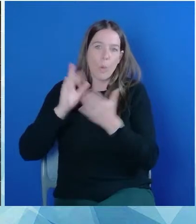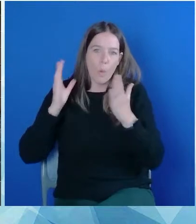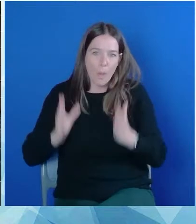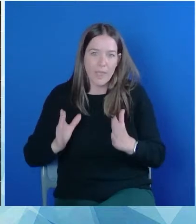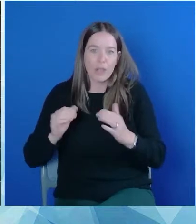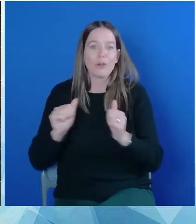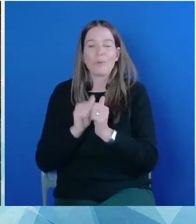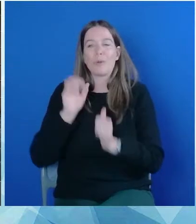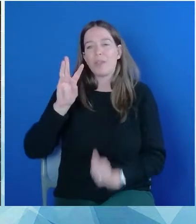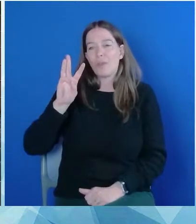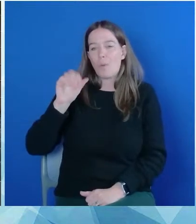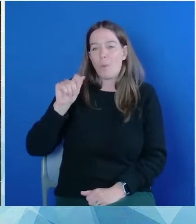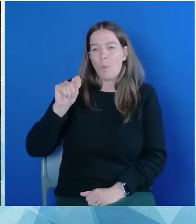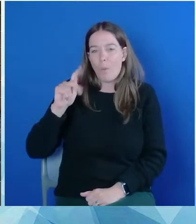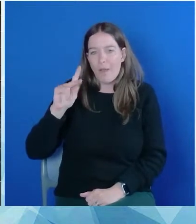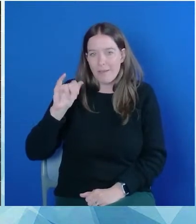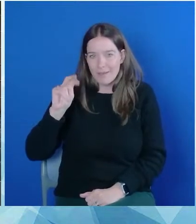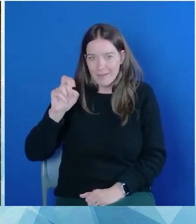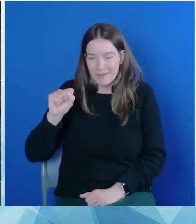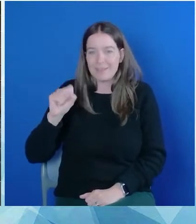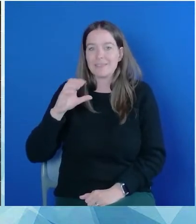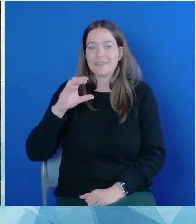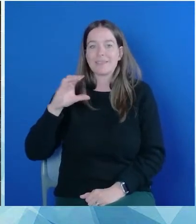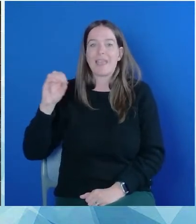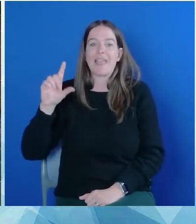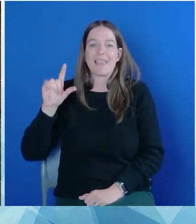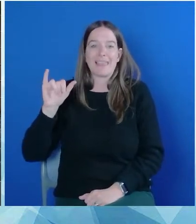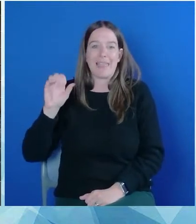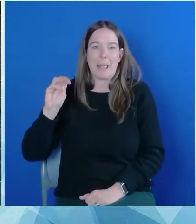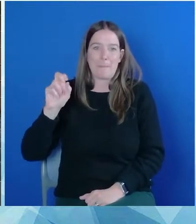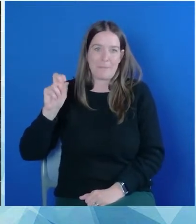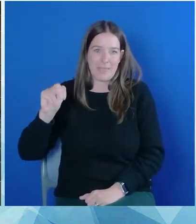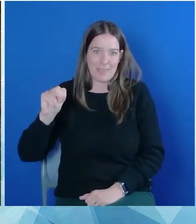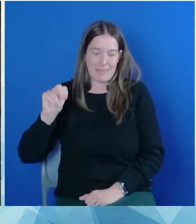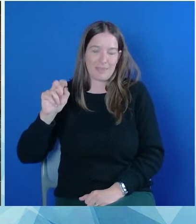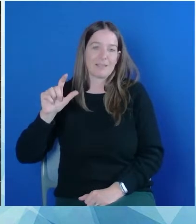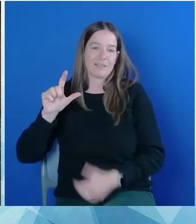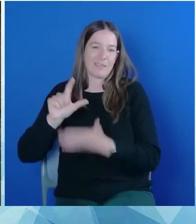Watkins and Lehman law firm in California.